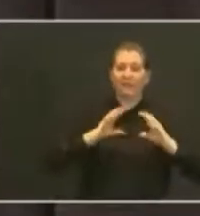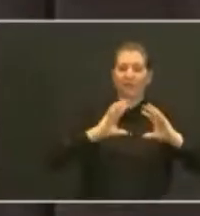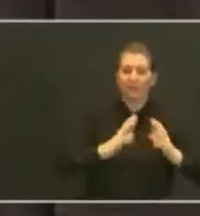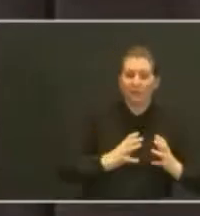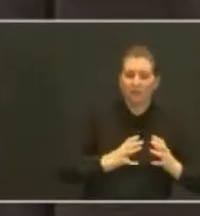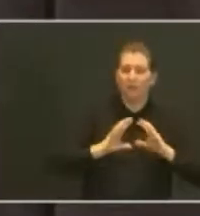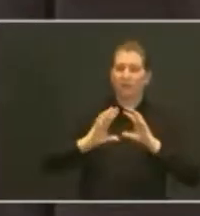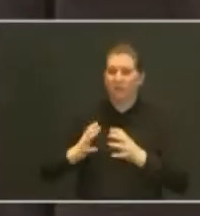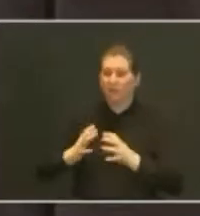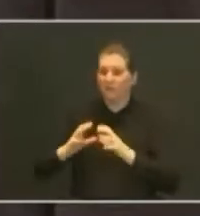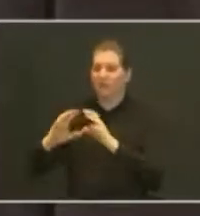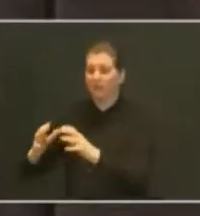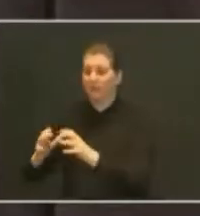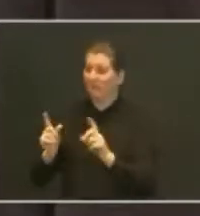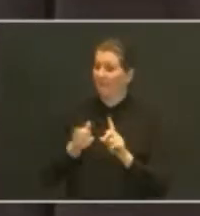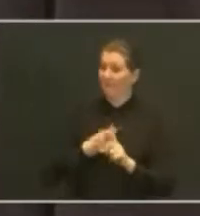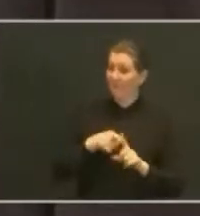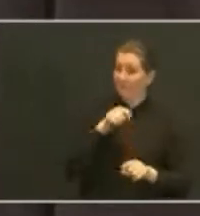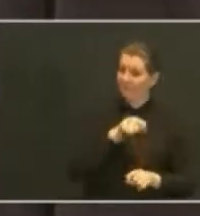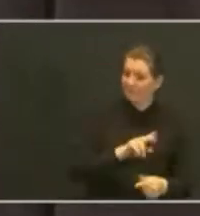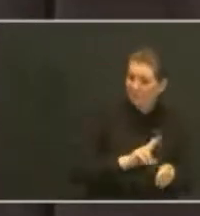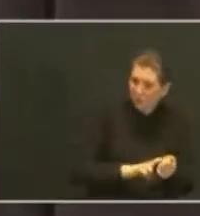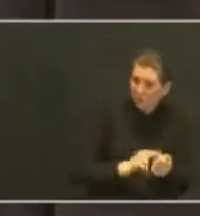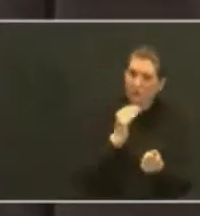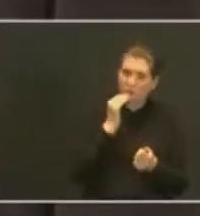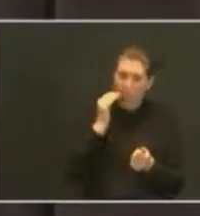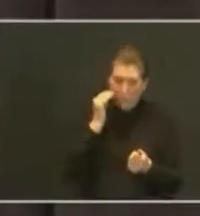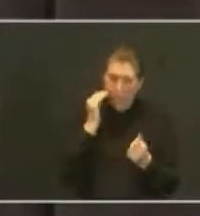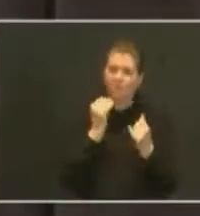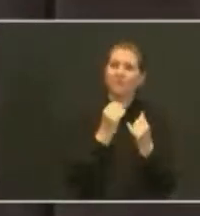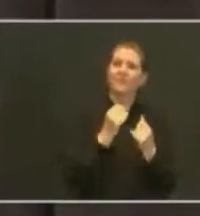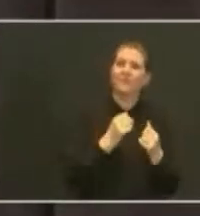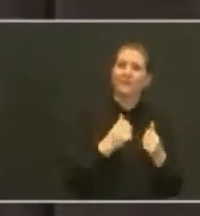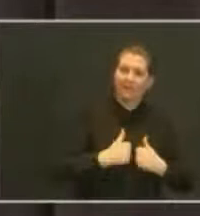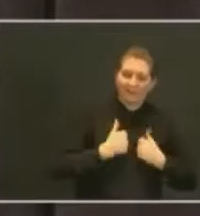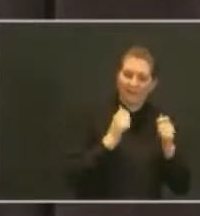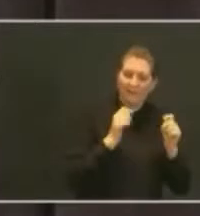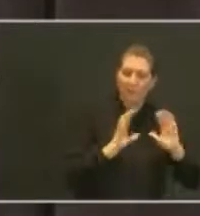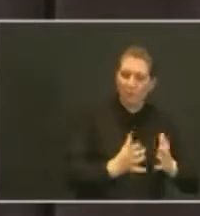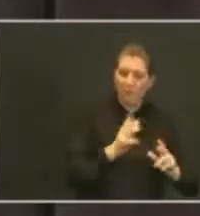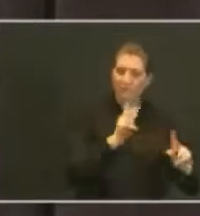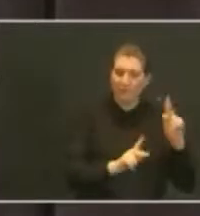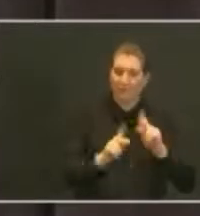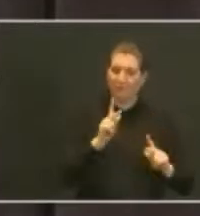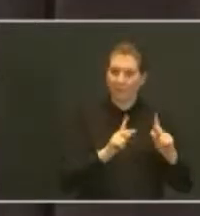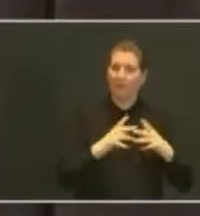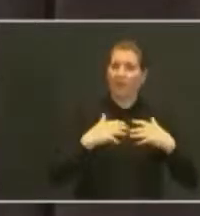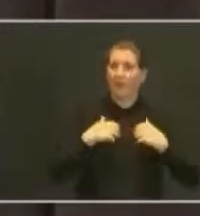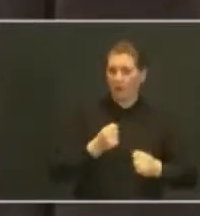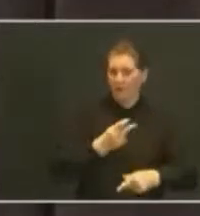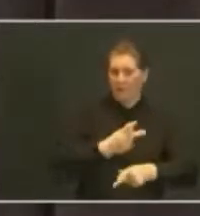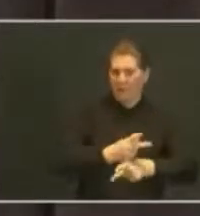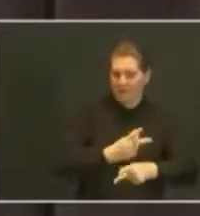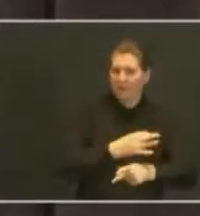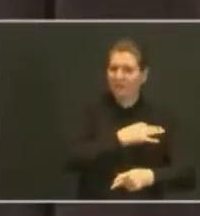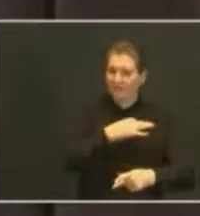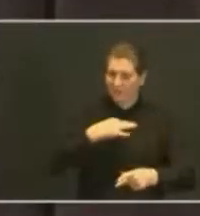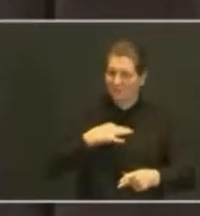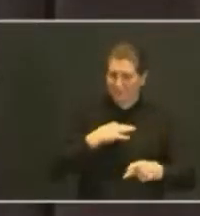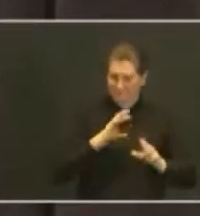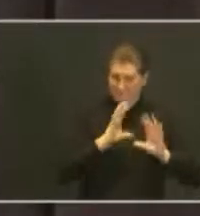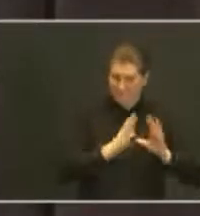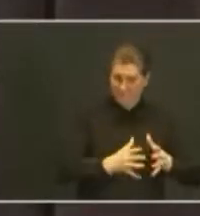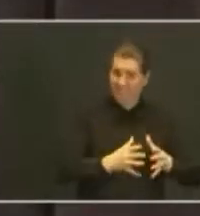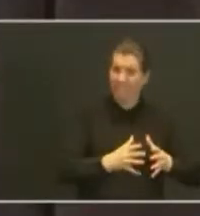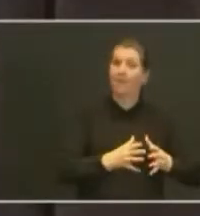other congregate settings, and to ensure that we have a healthcare workforce so people are here to provide the care